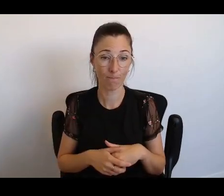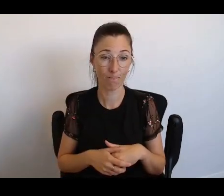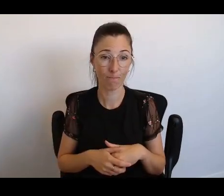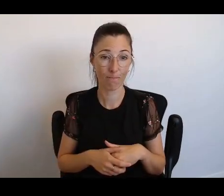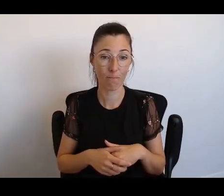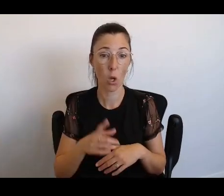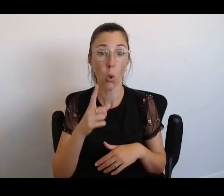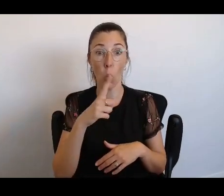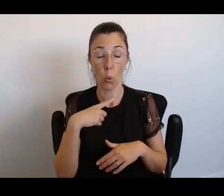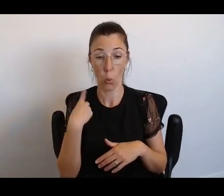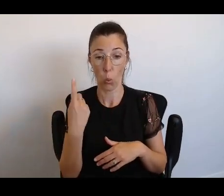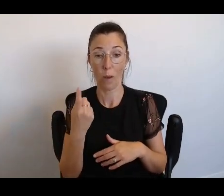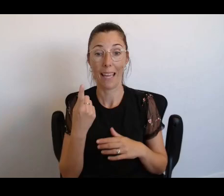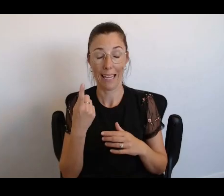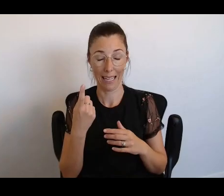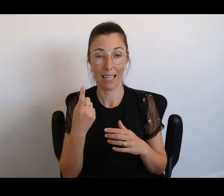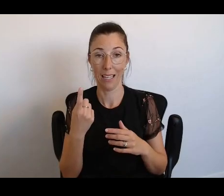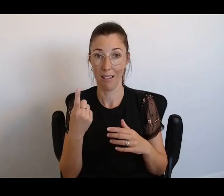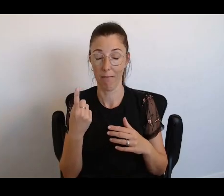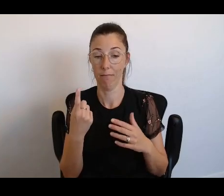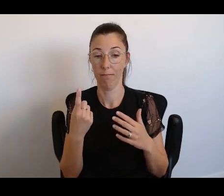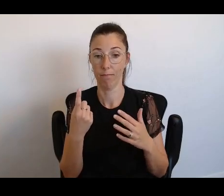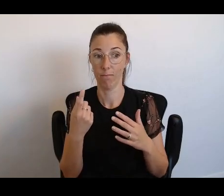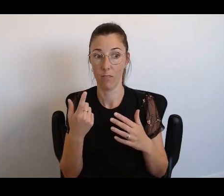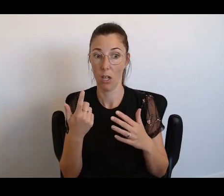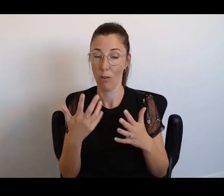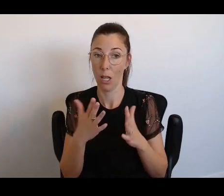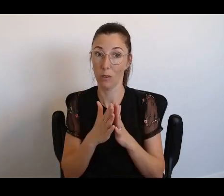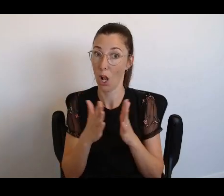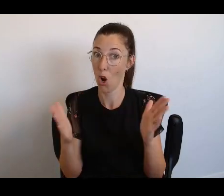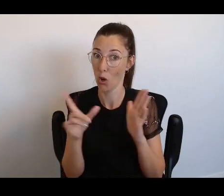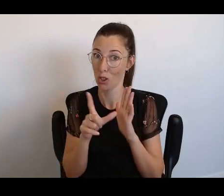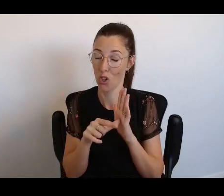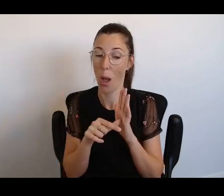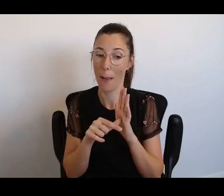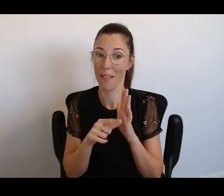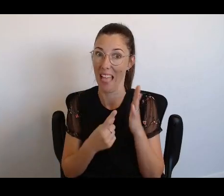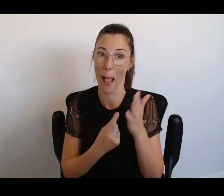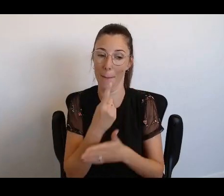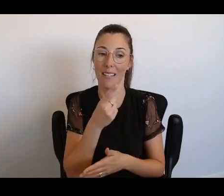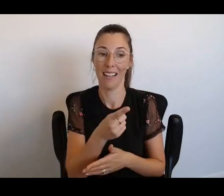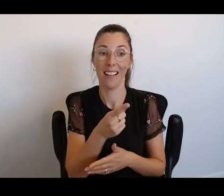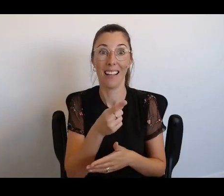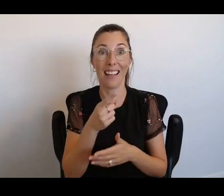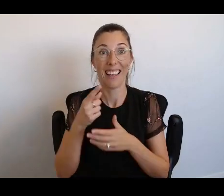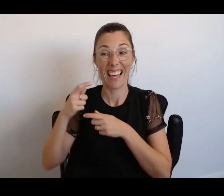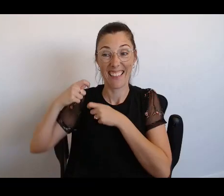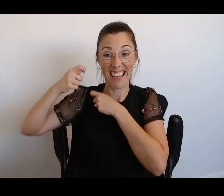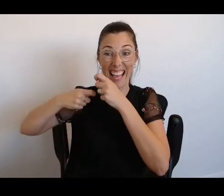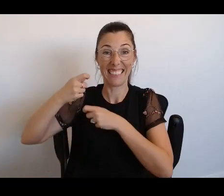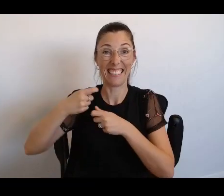the car. So it was a long time. The ancestors had answered their song and our